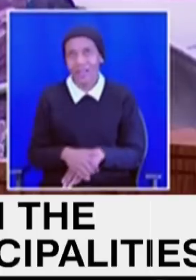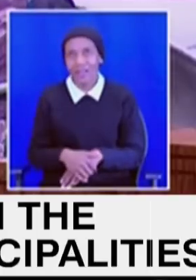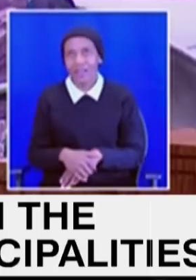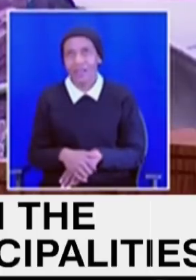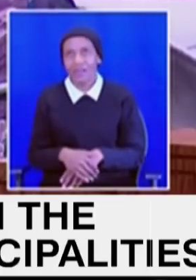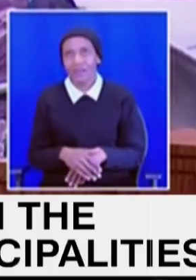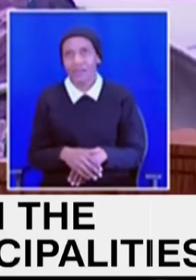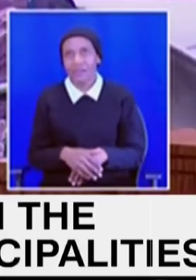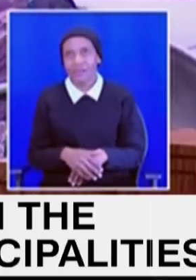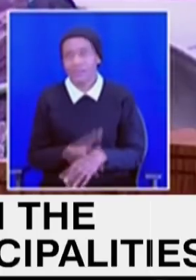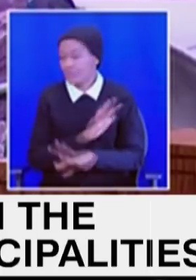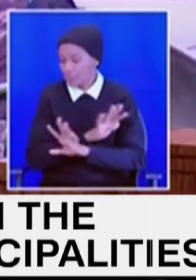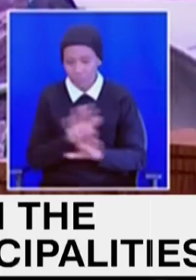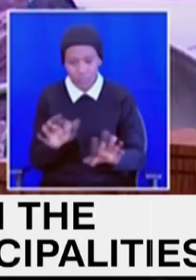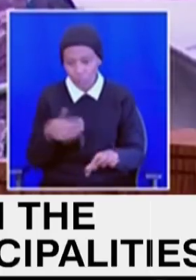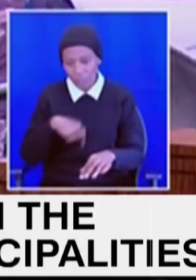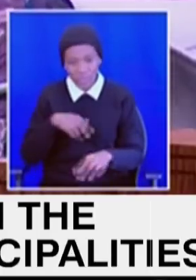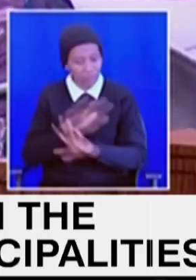at all.